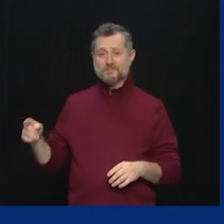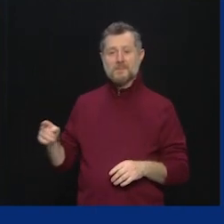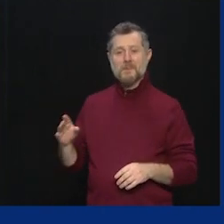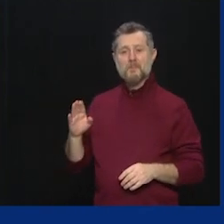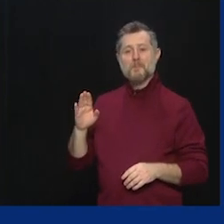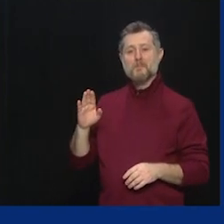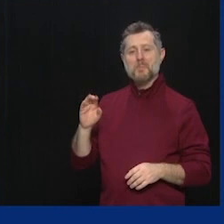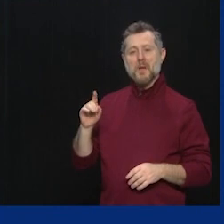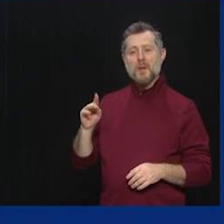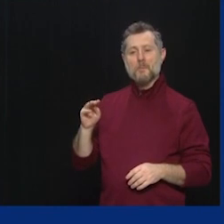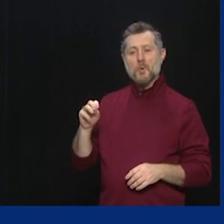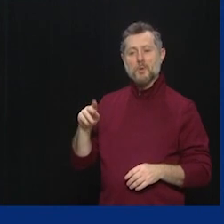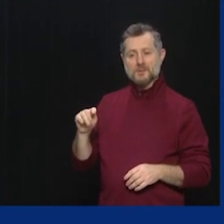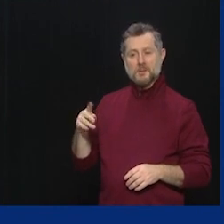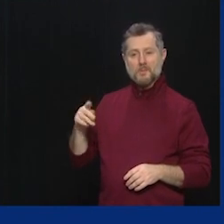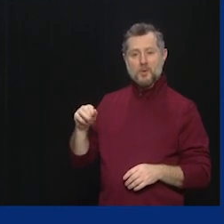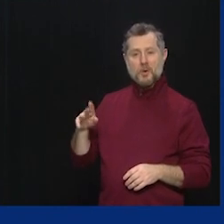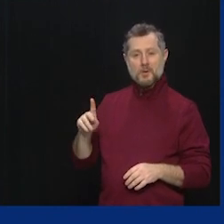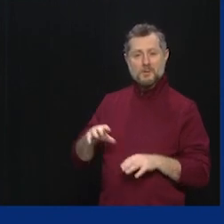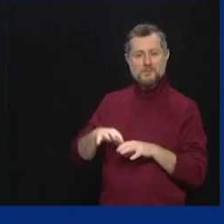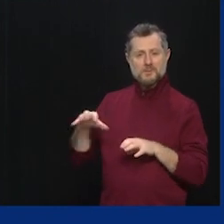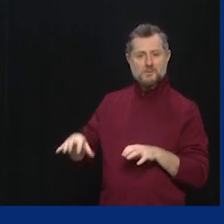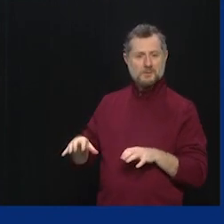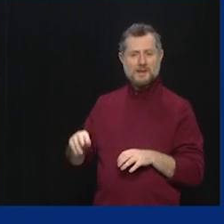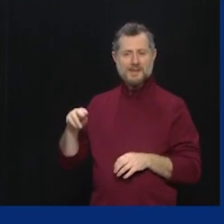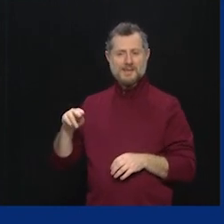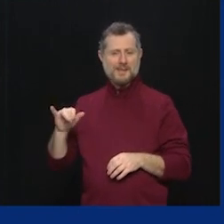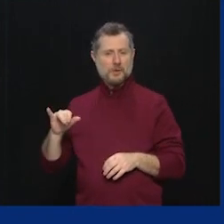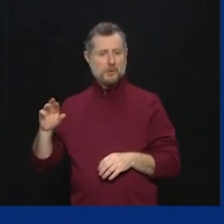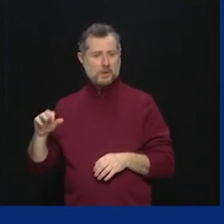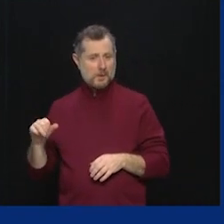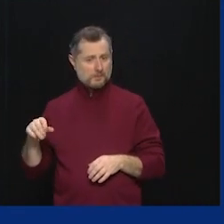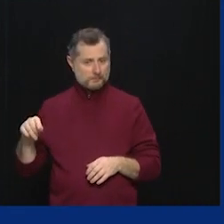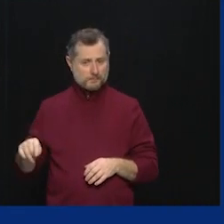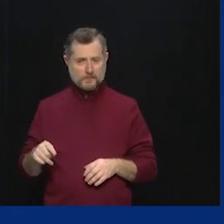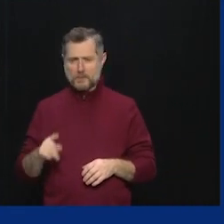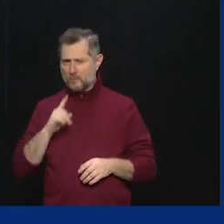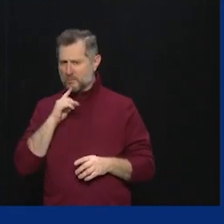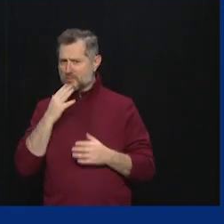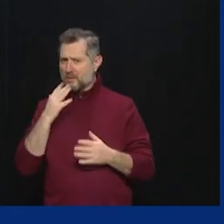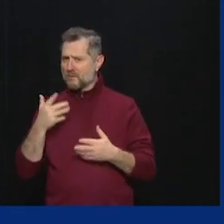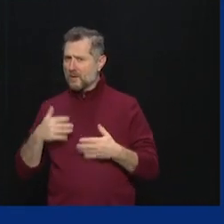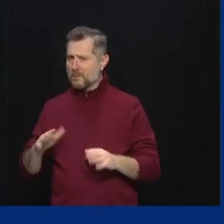we're very grateful for all of you for letting us in the neighborhood. Thank you very much.